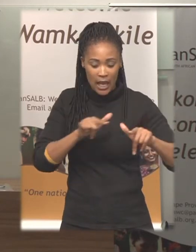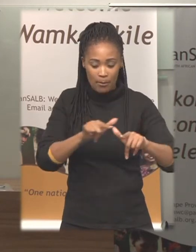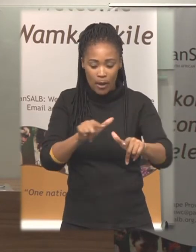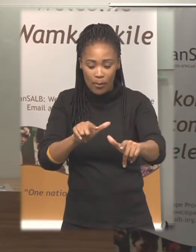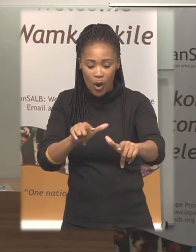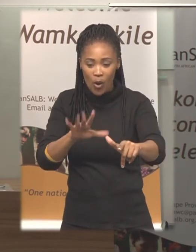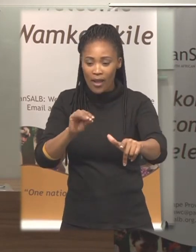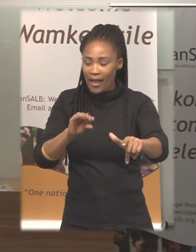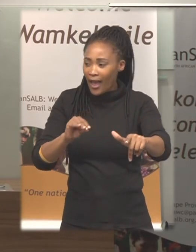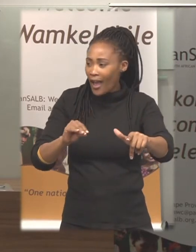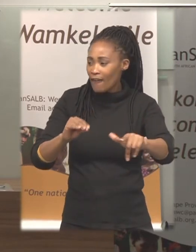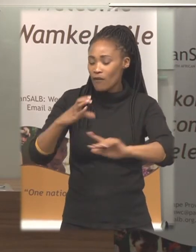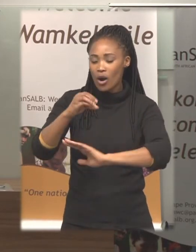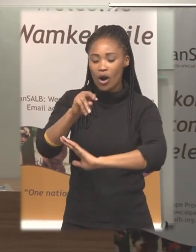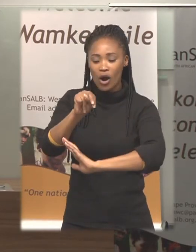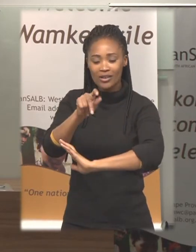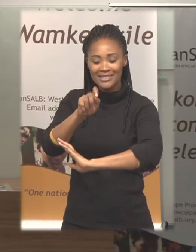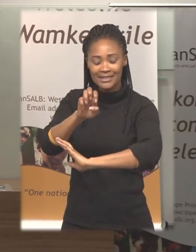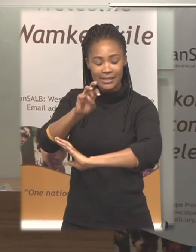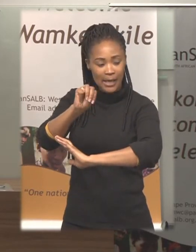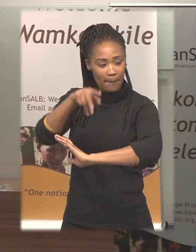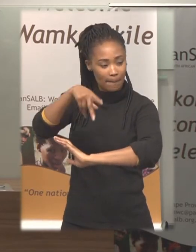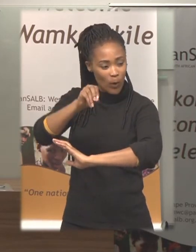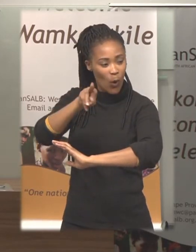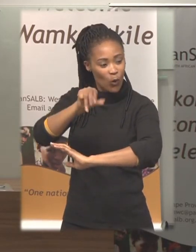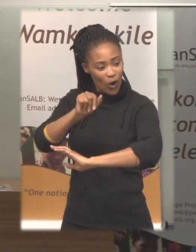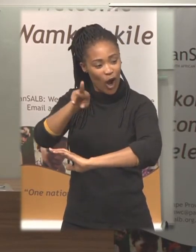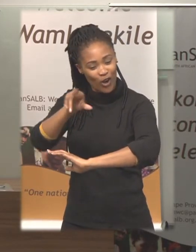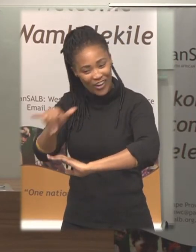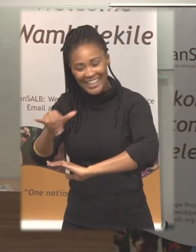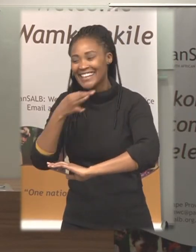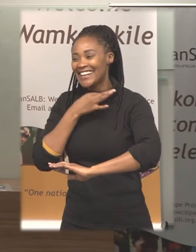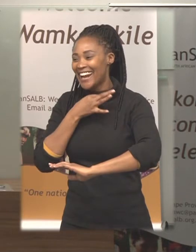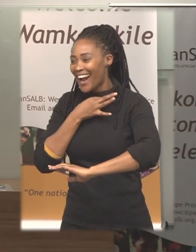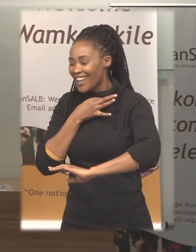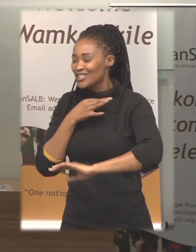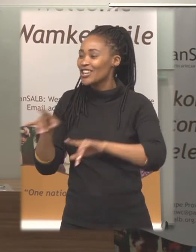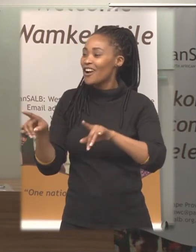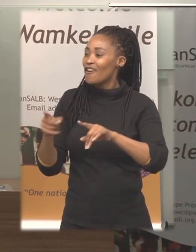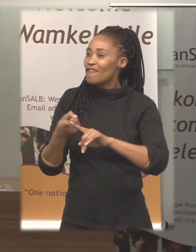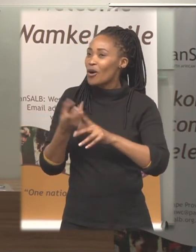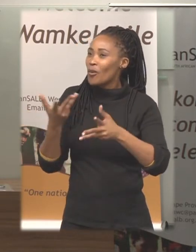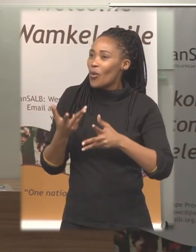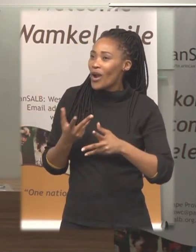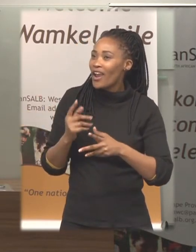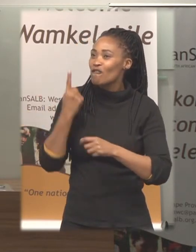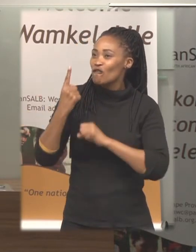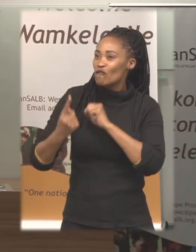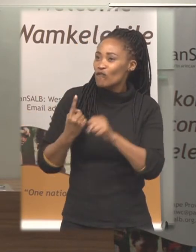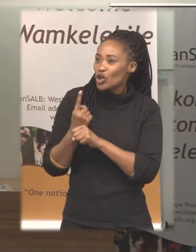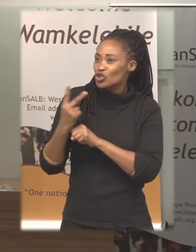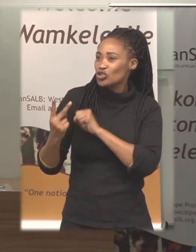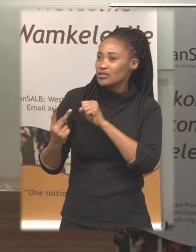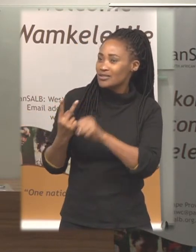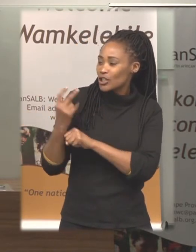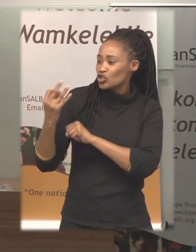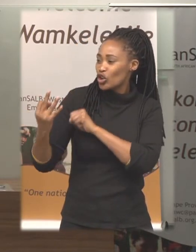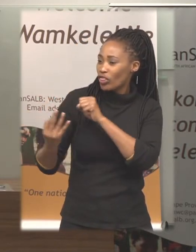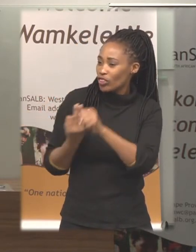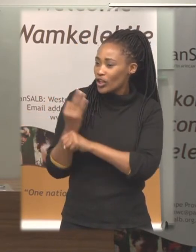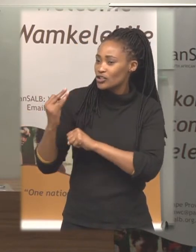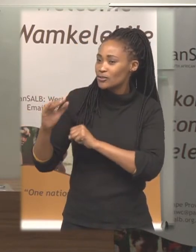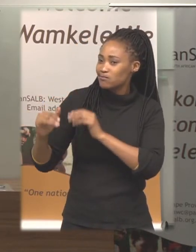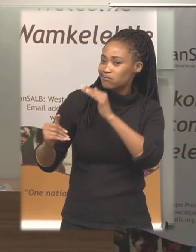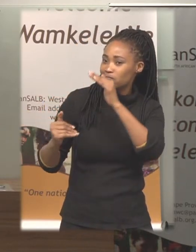Contemporary English and Multilingual Studies program, where the whole program from first year, second year, and third year into honours now